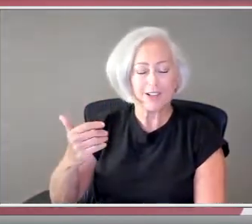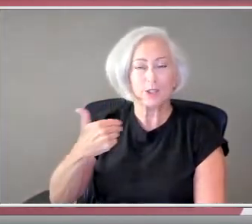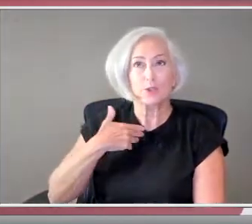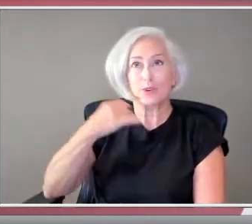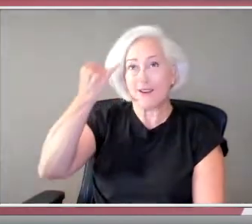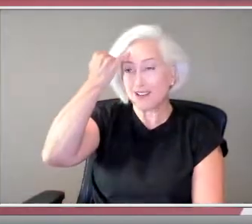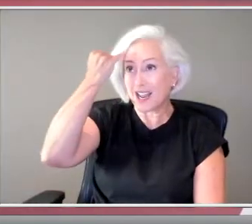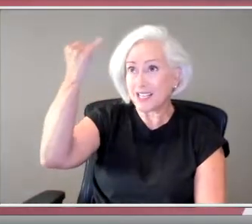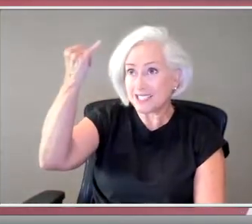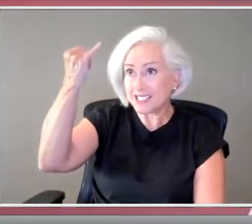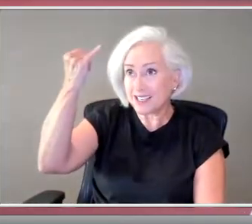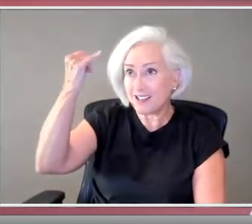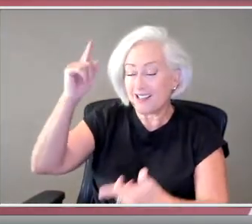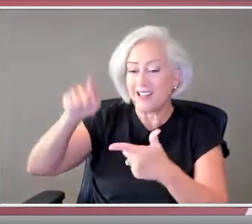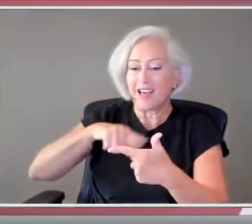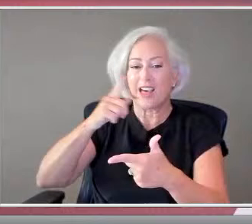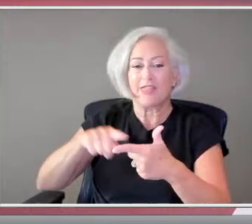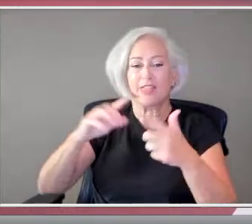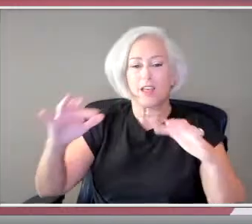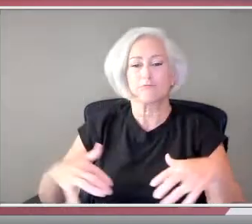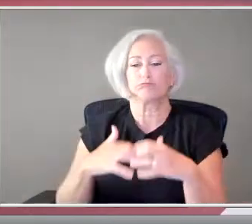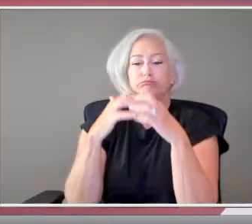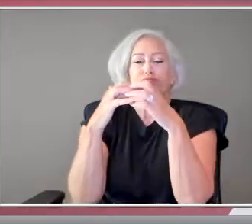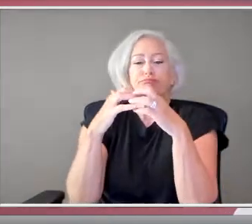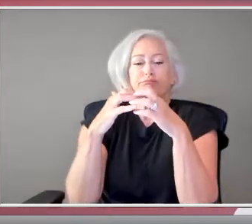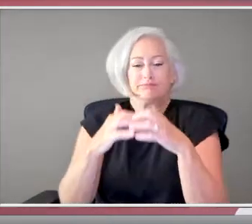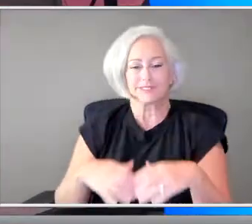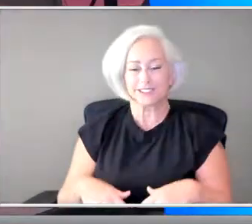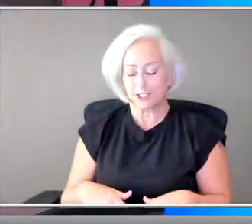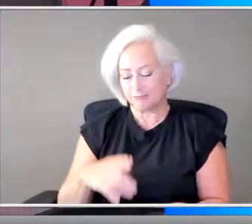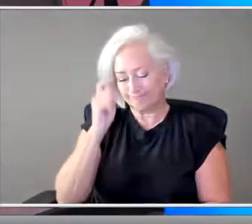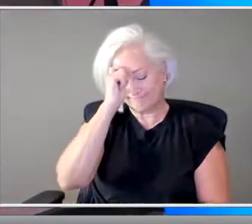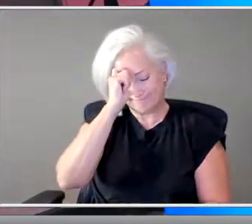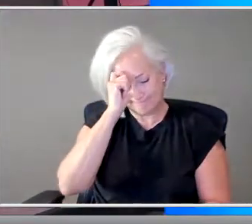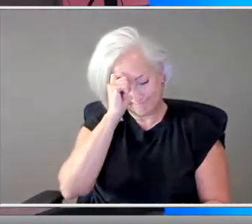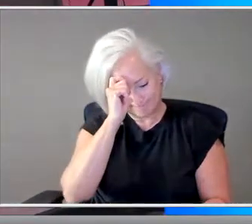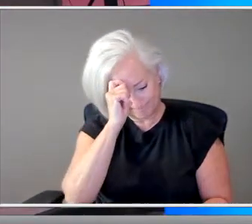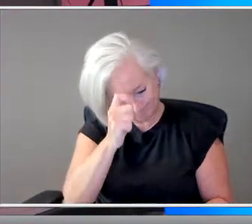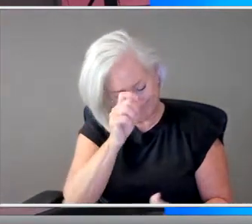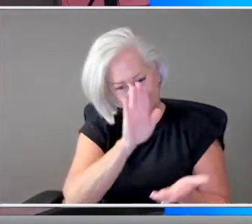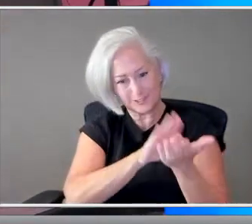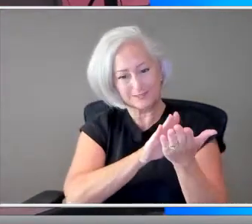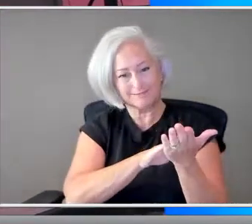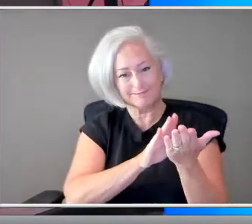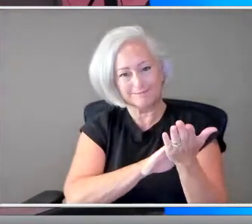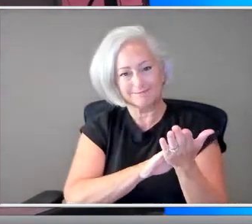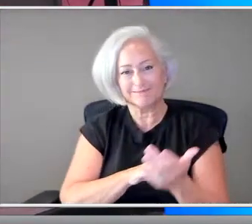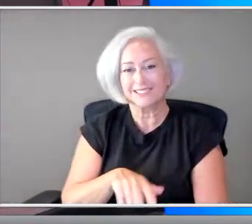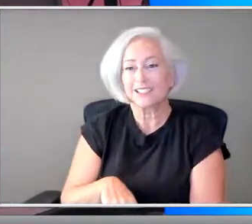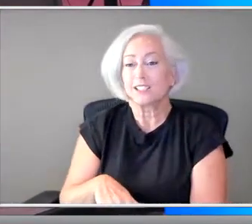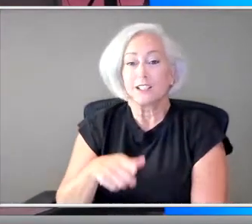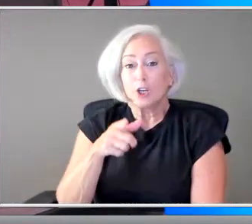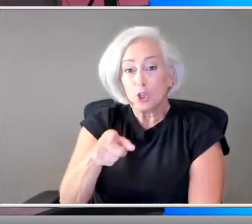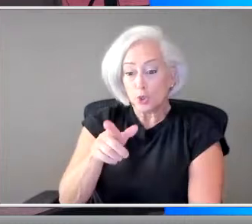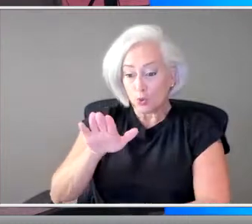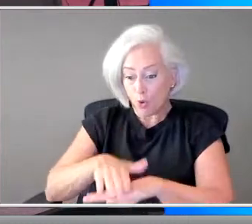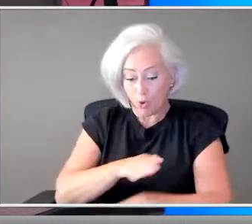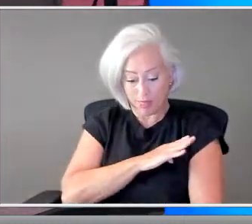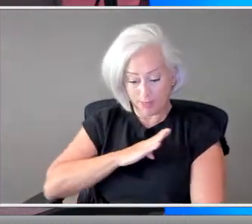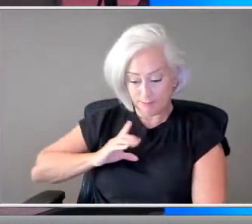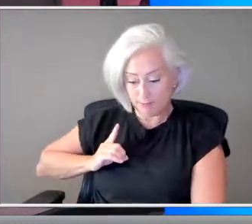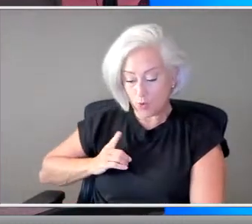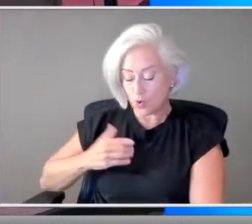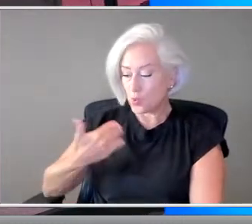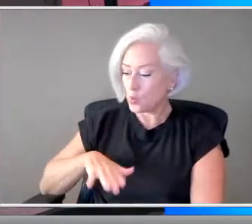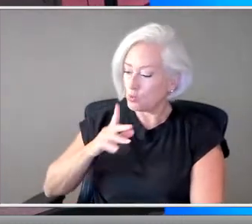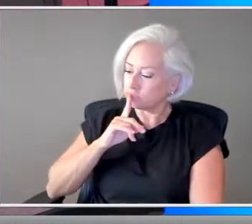forward with it. And I just, hats off. To have you to on that. the board is such an incredible endorsement. Yeah, but